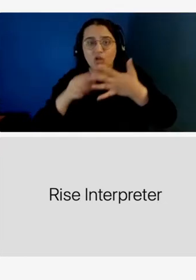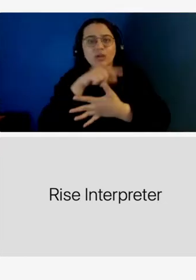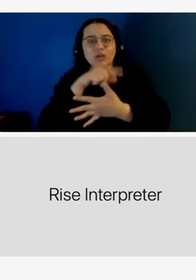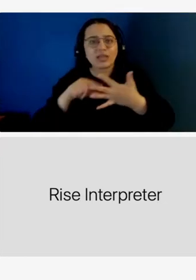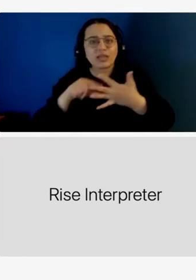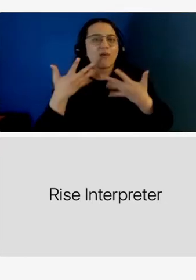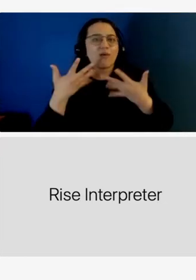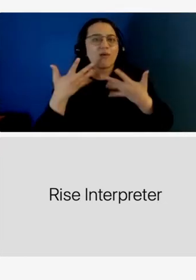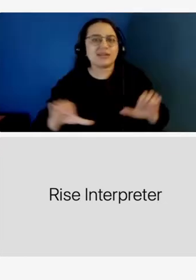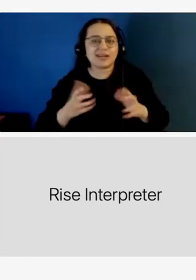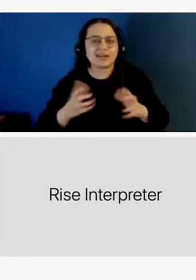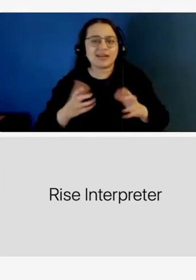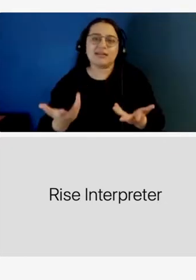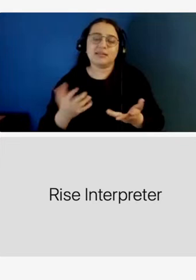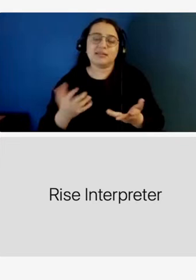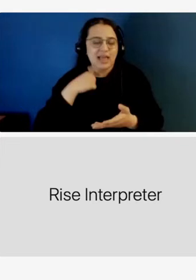about